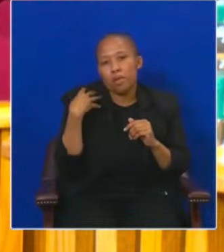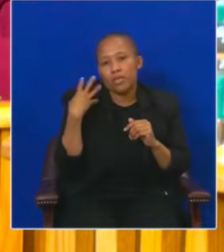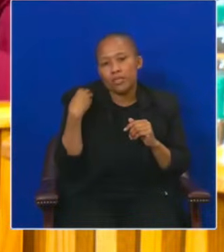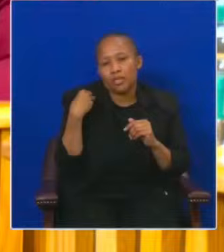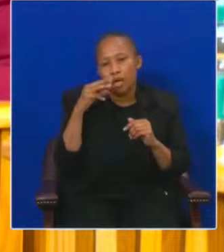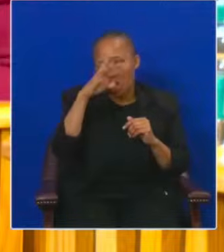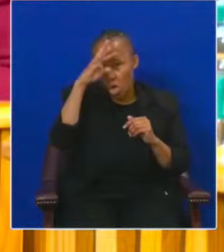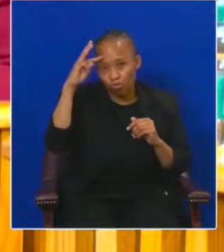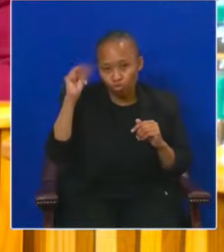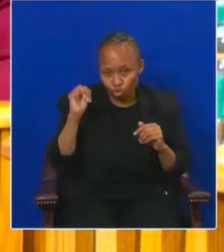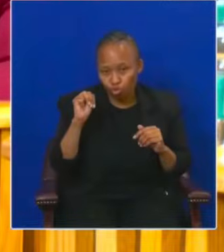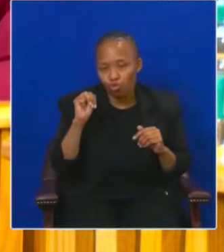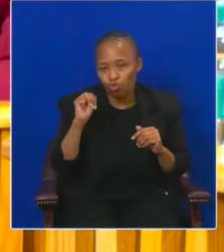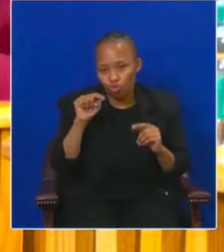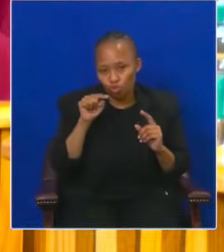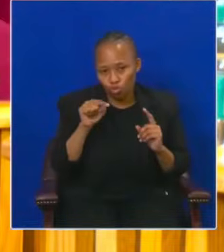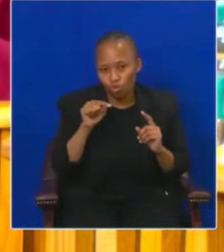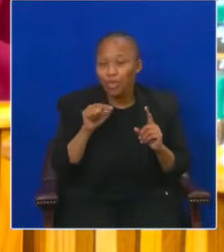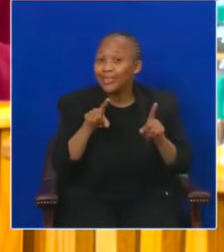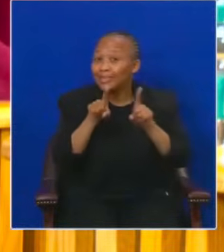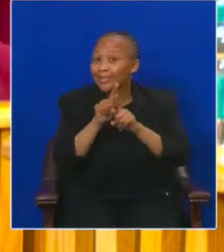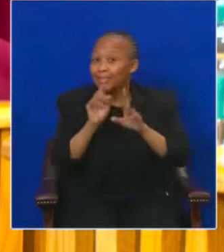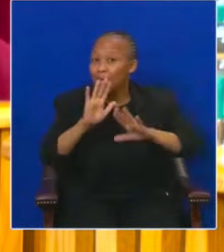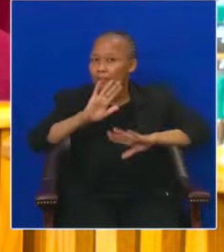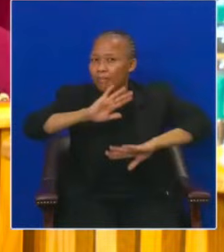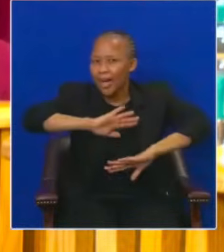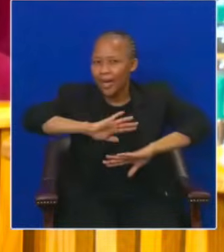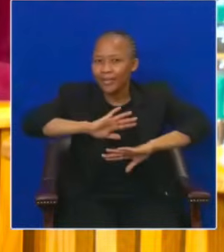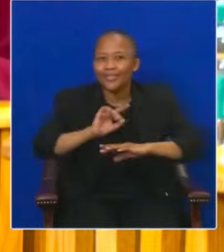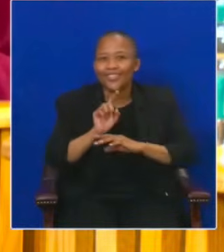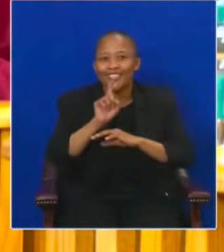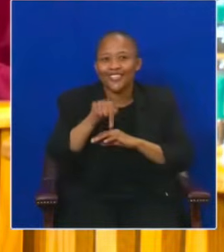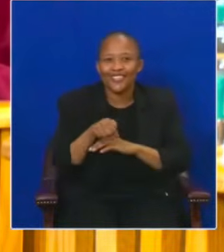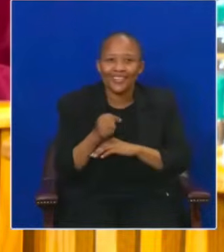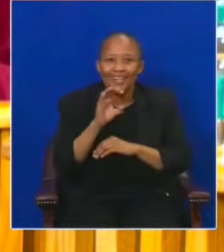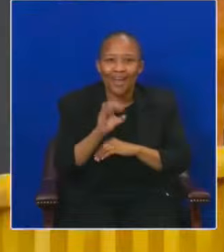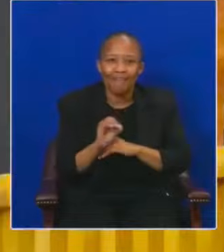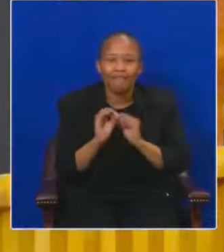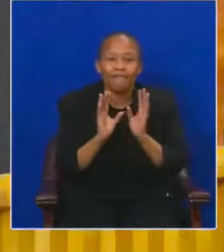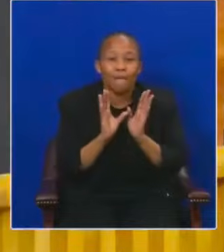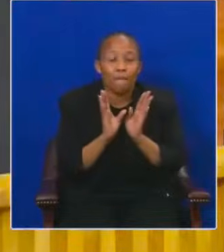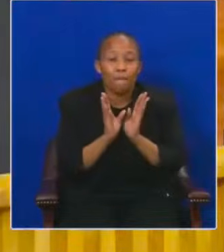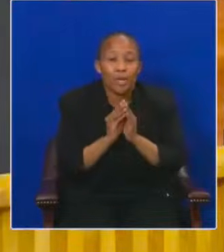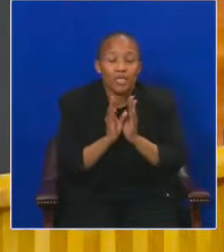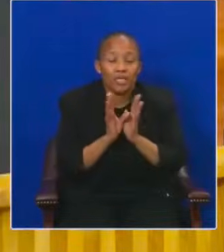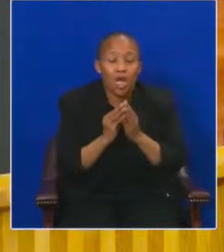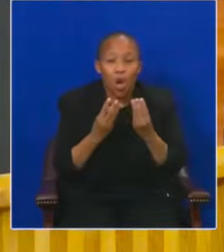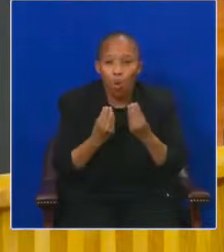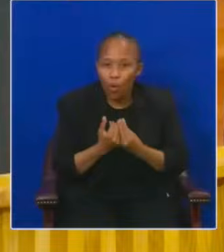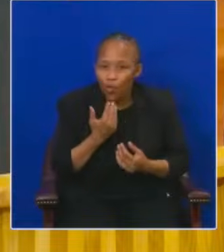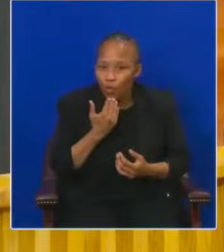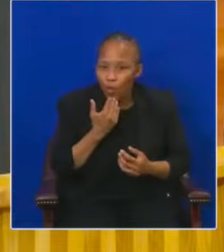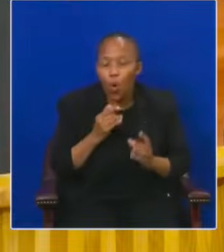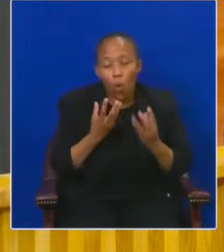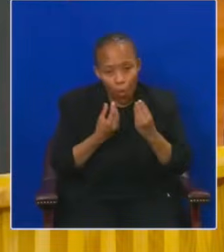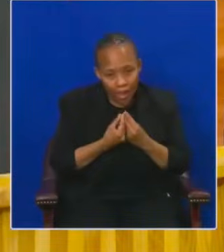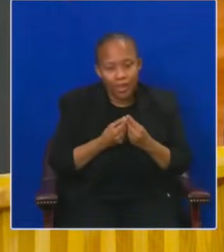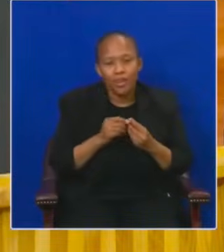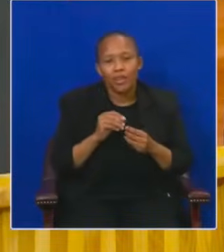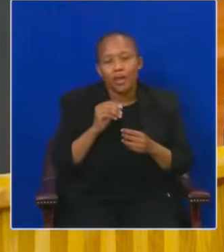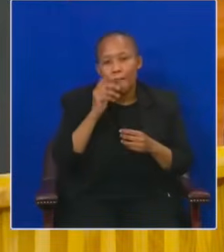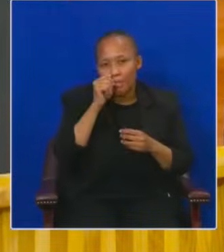to have a meeting with Mr. Mchunu. And